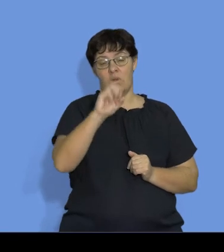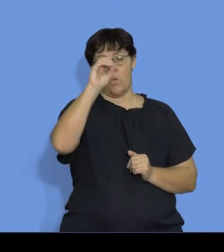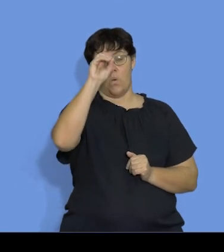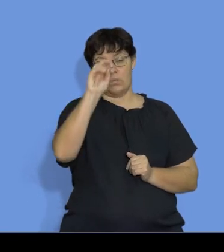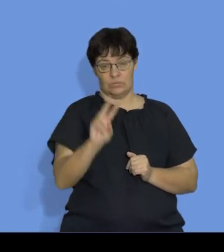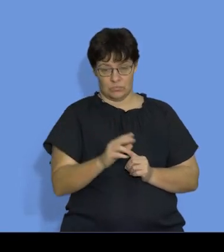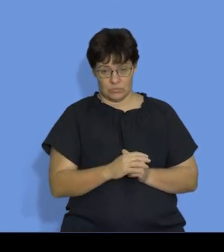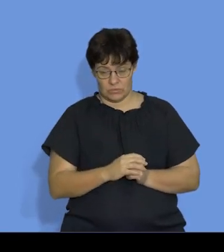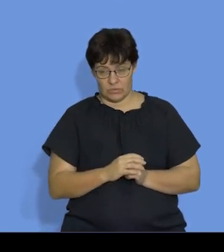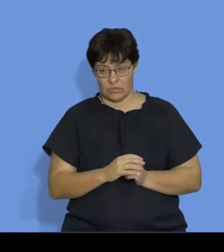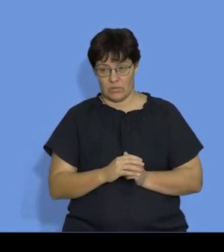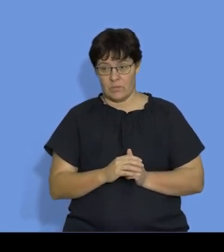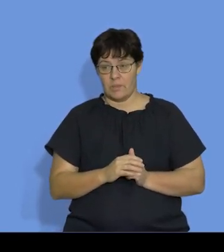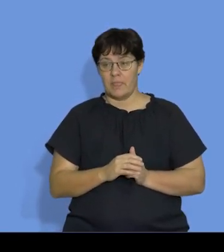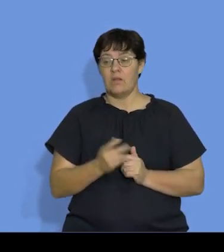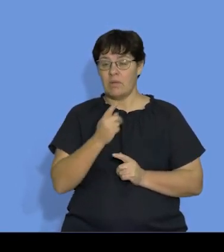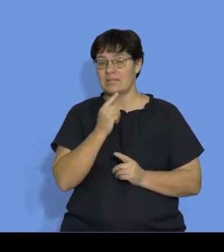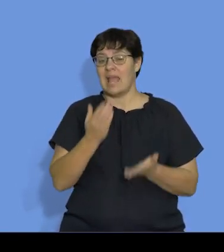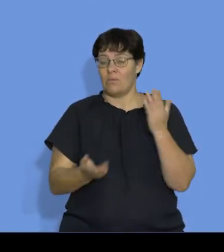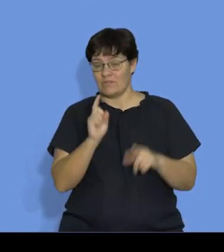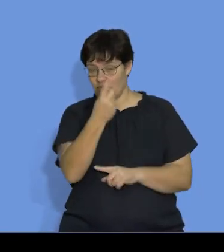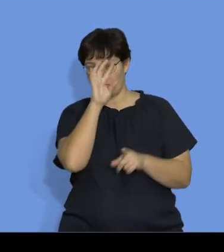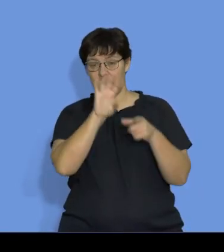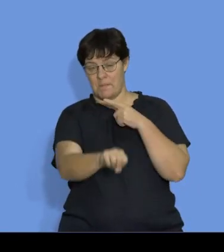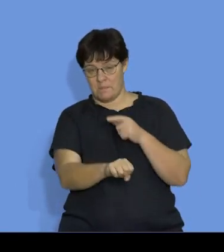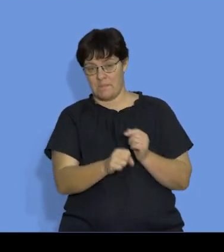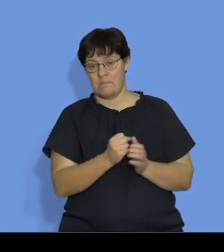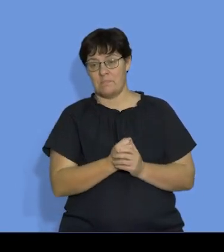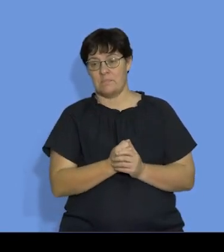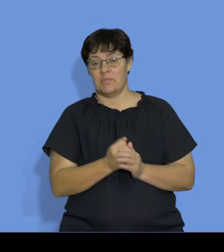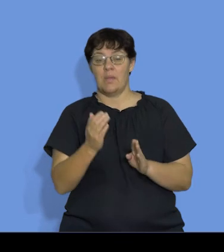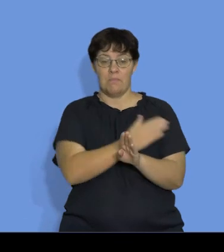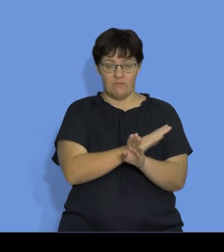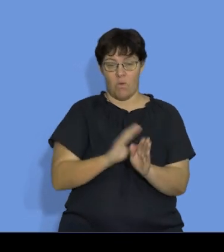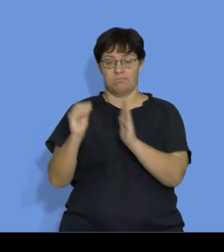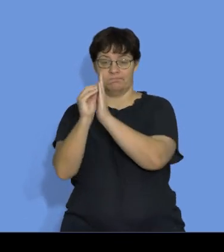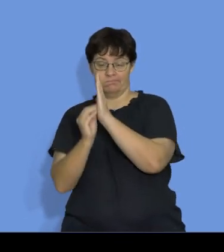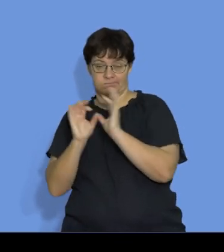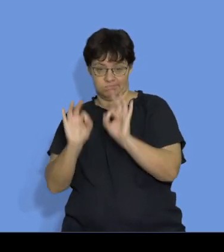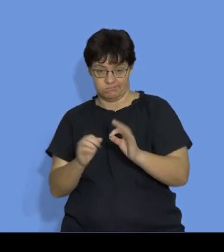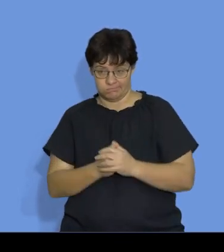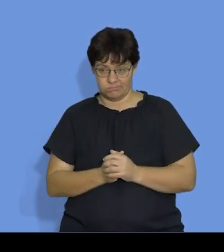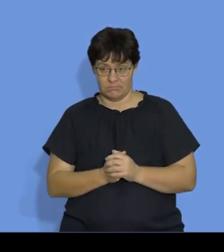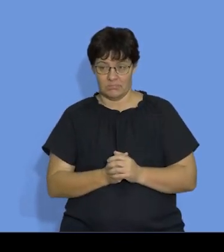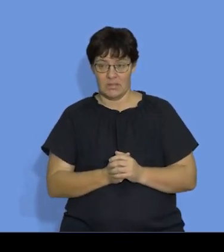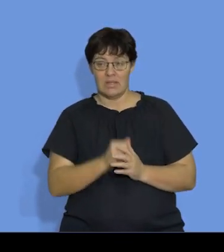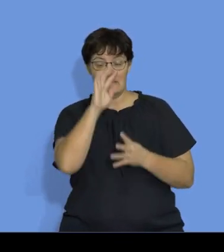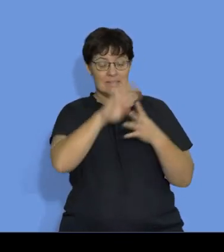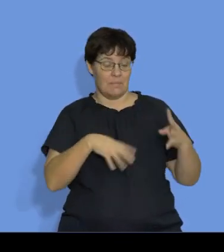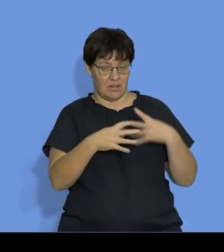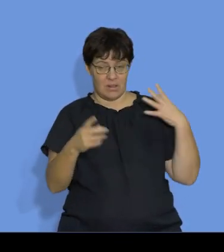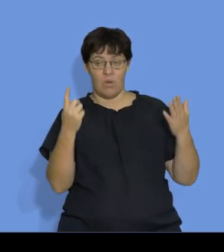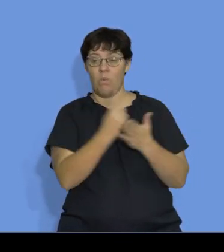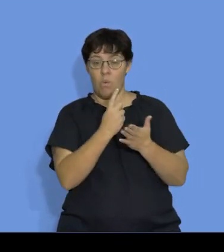the equation first before you actually write the correct one. So this is the table which will always be given in